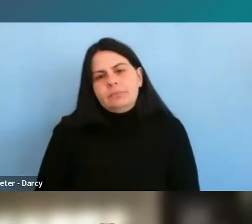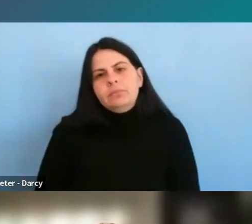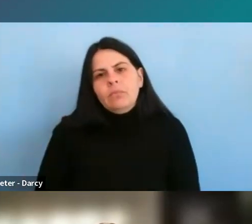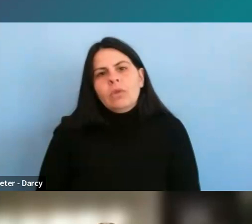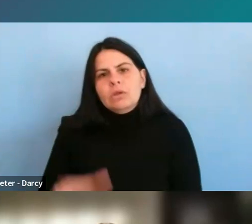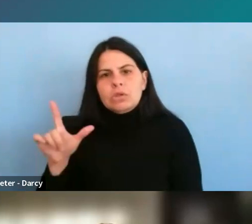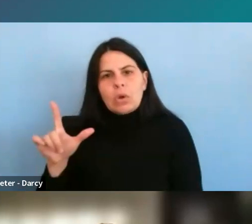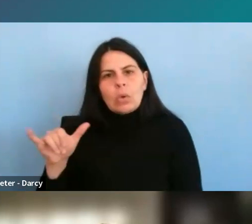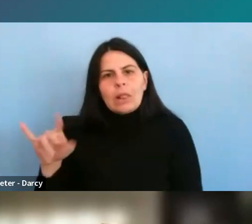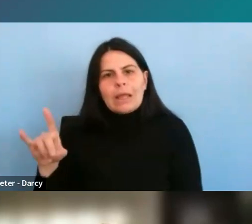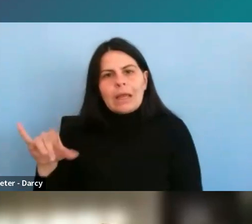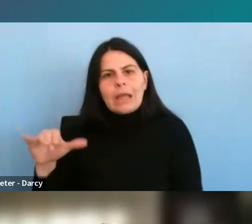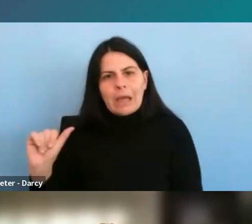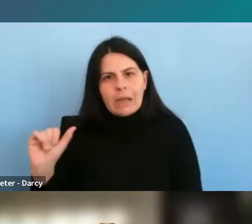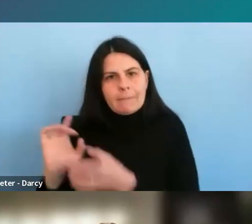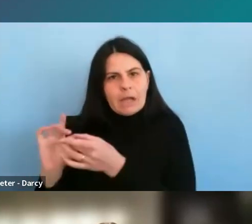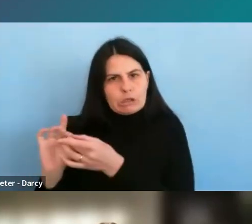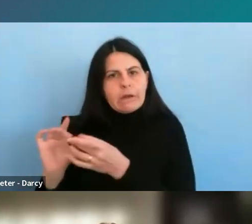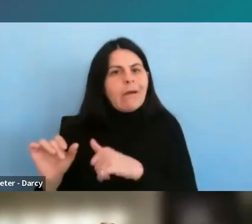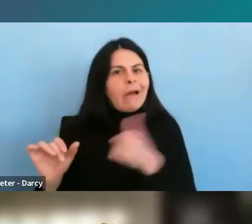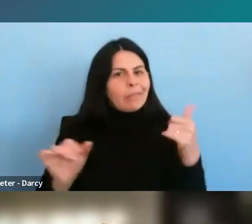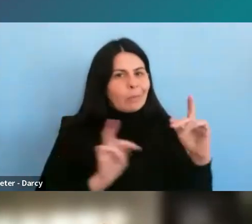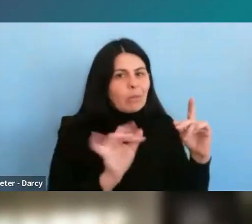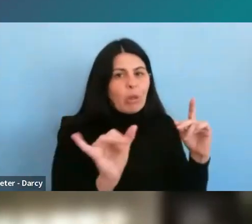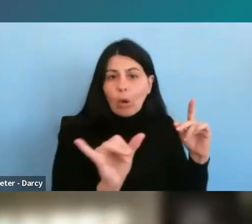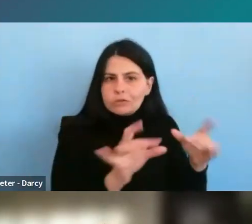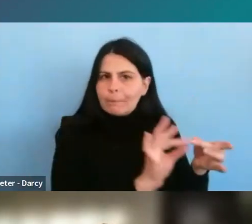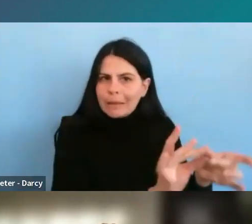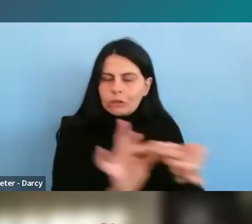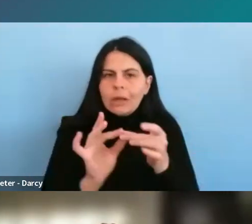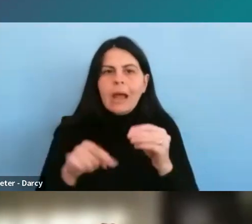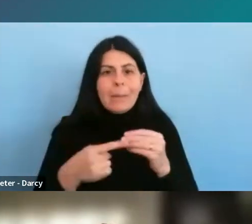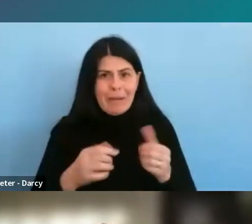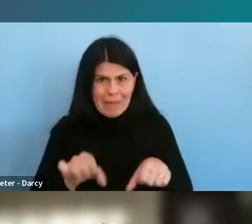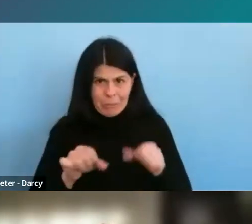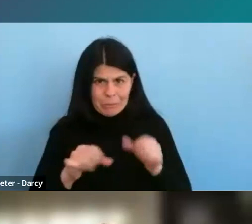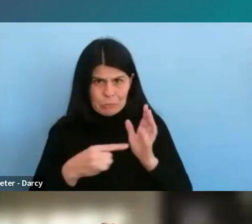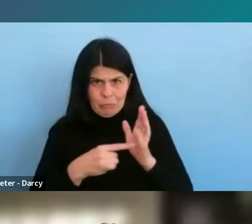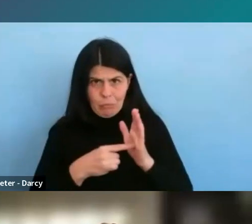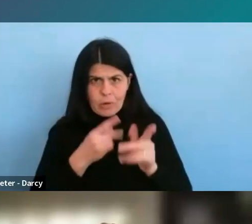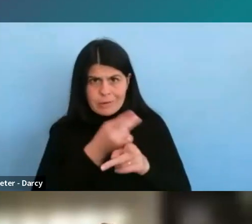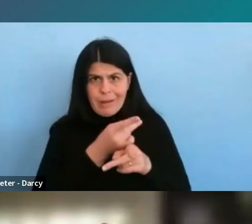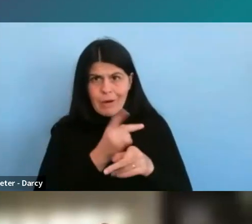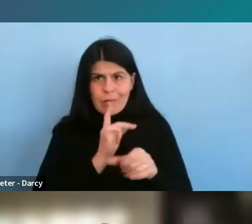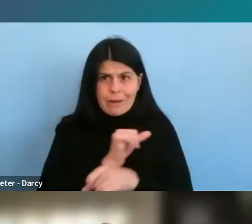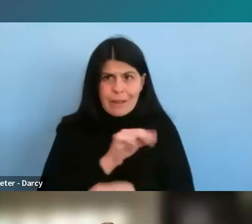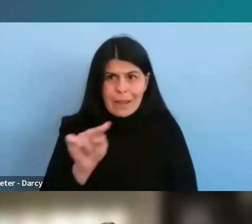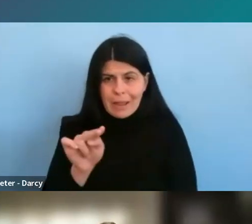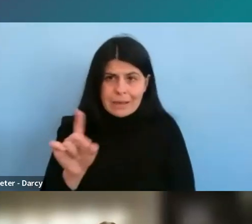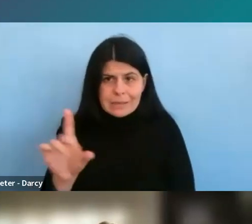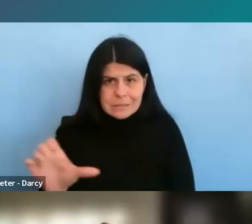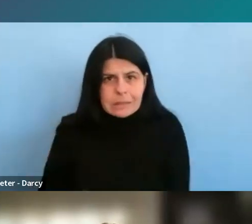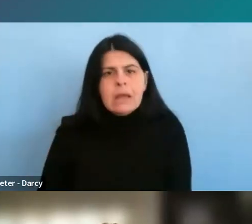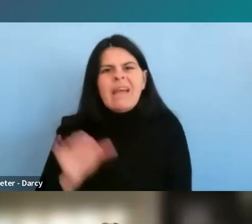and others around affording care, literally, you know, living in DC, and that's where I started